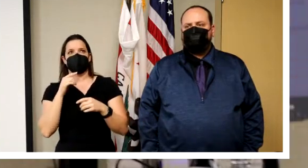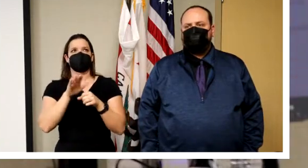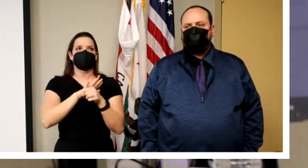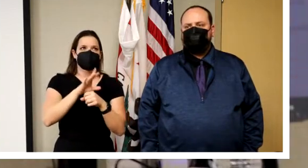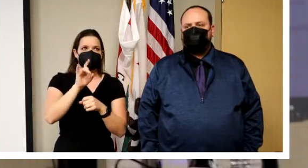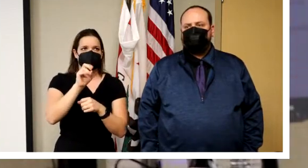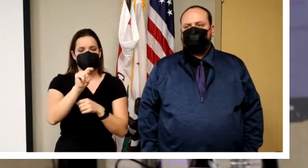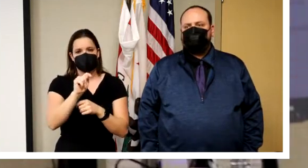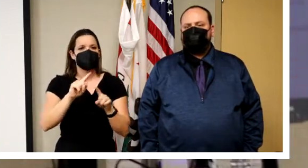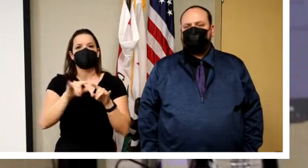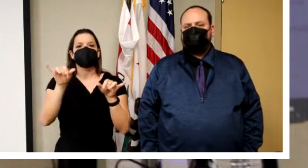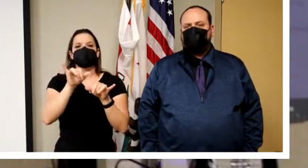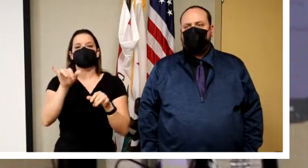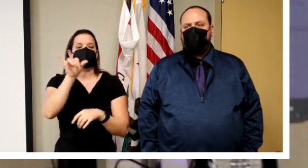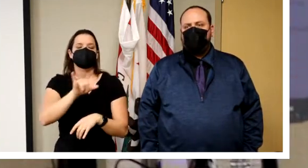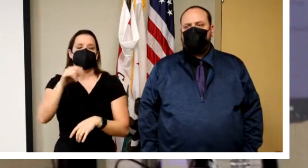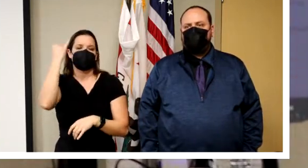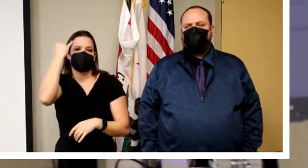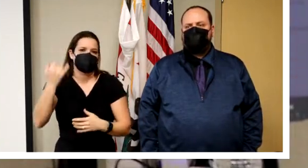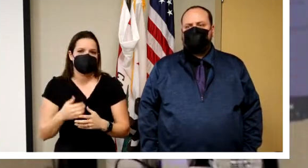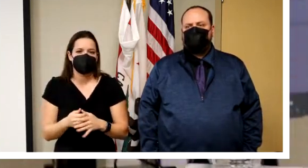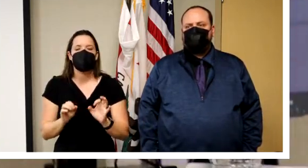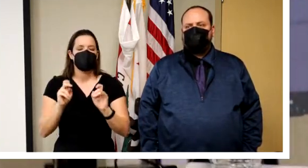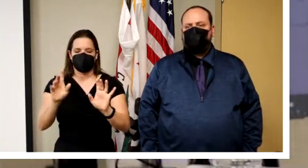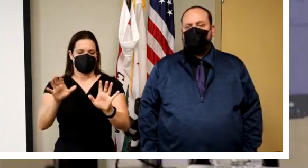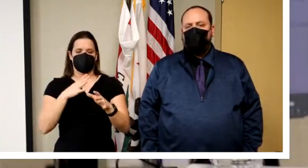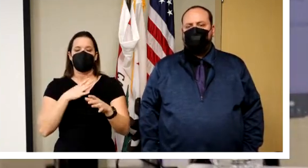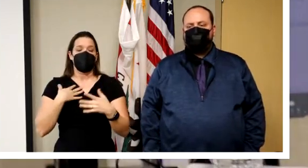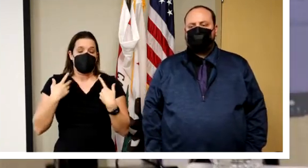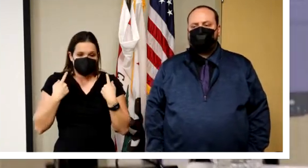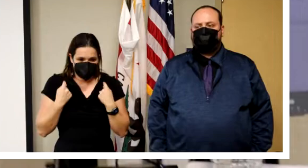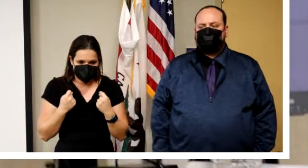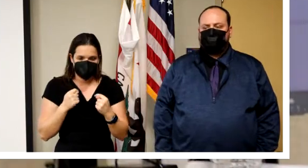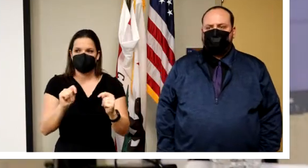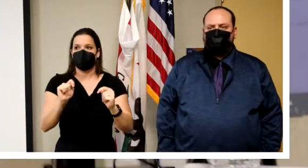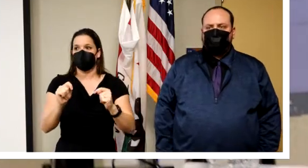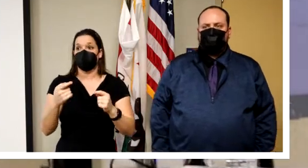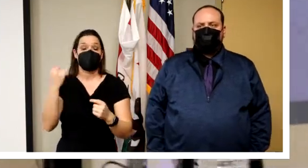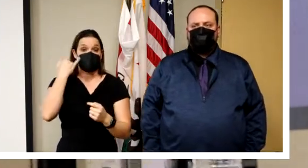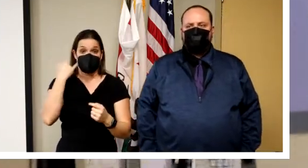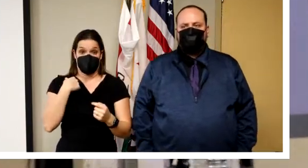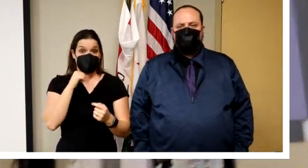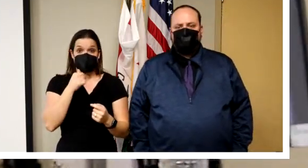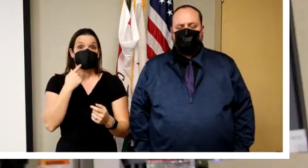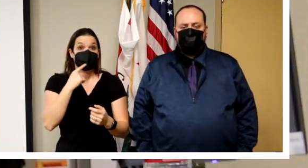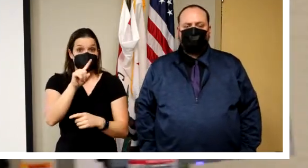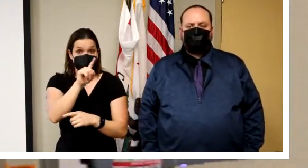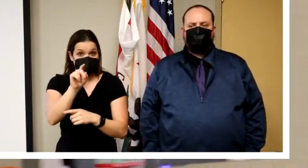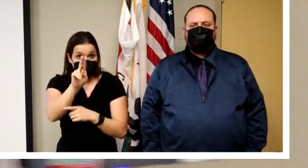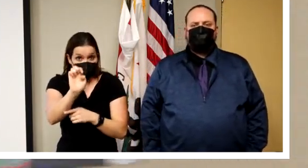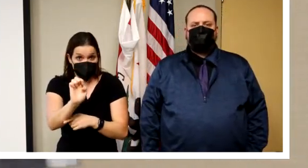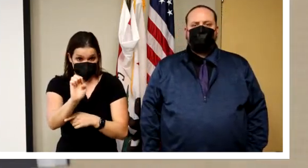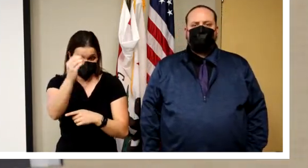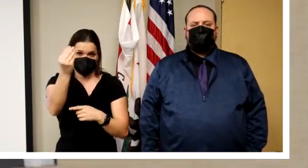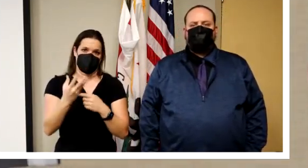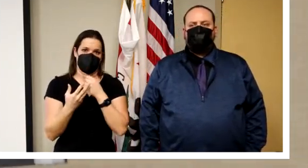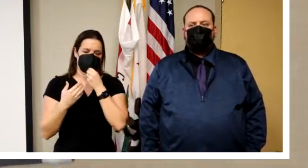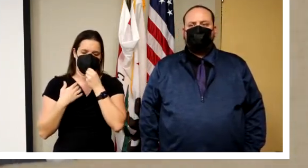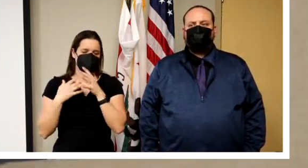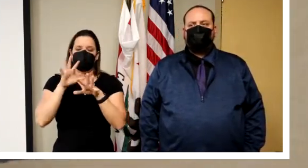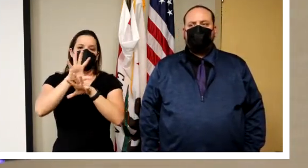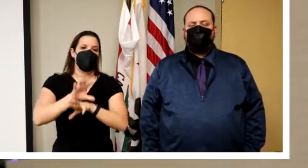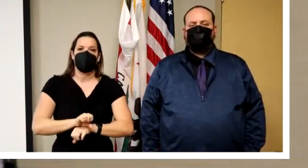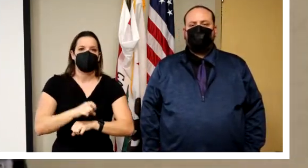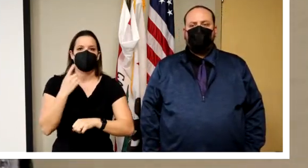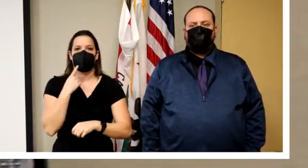the same principle. Okay. Same principle. So you could utilize that. Yes, I will try, and you can throw things at me if I don't. But I'm habitually